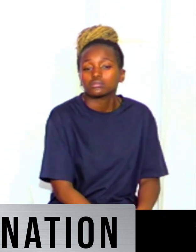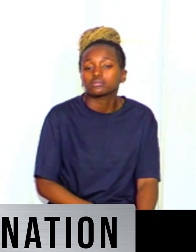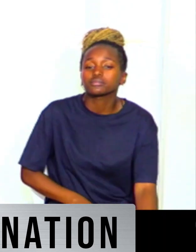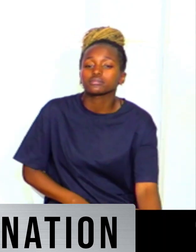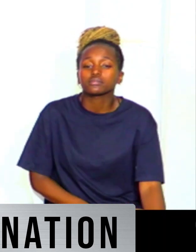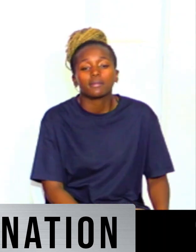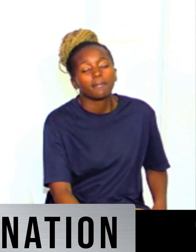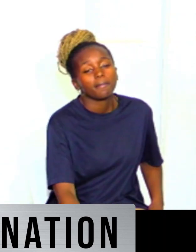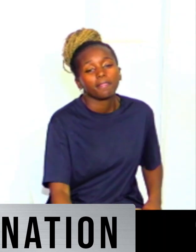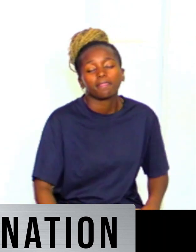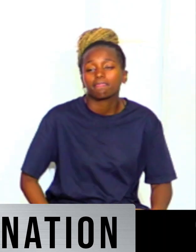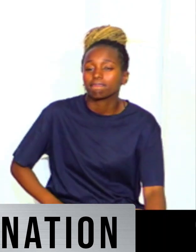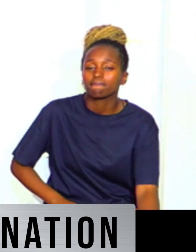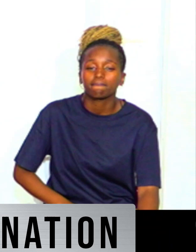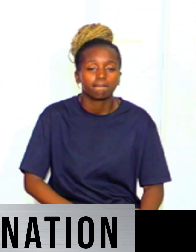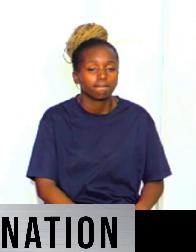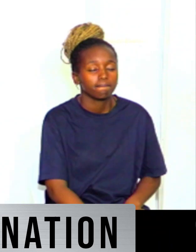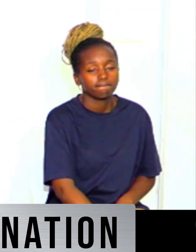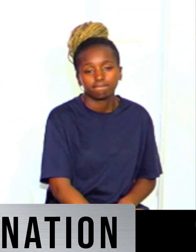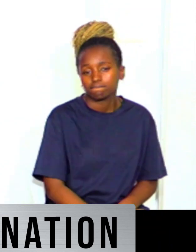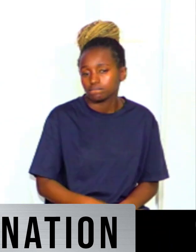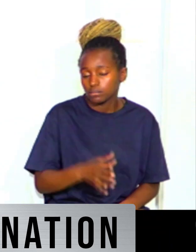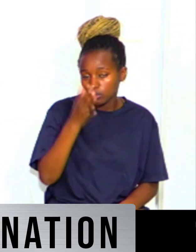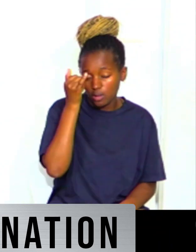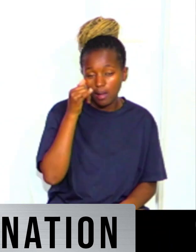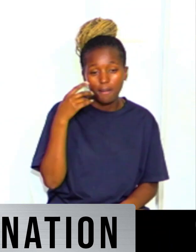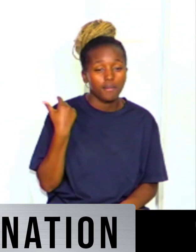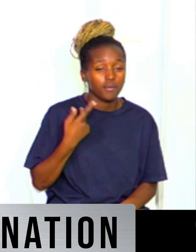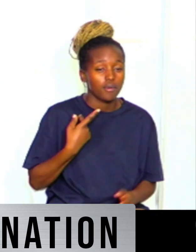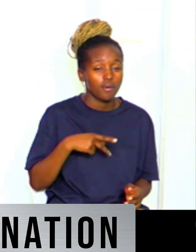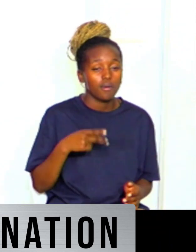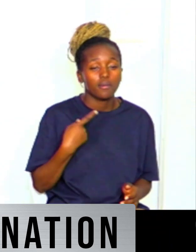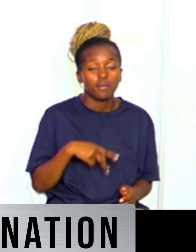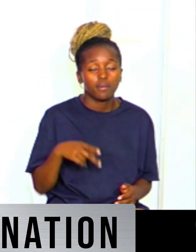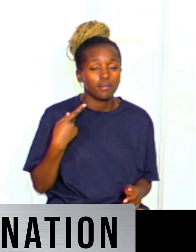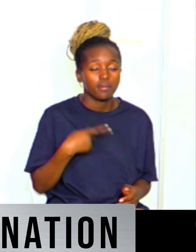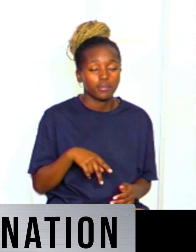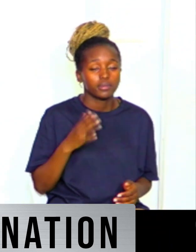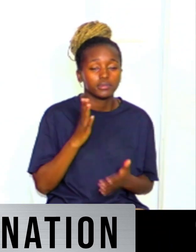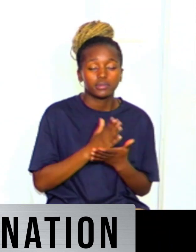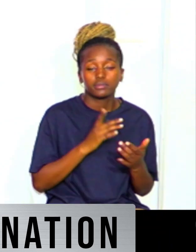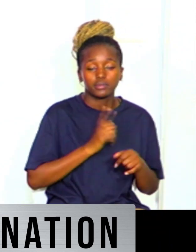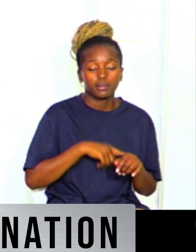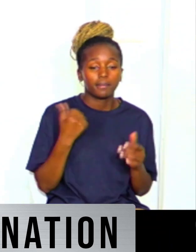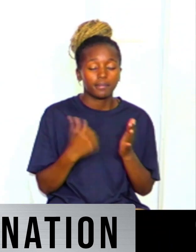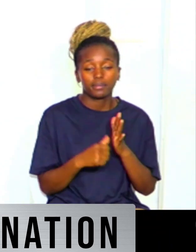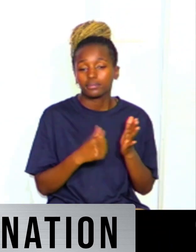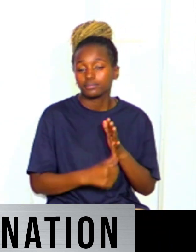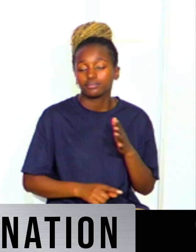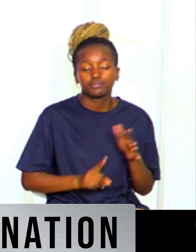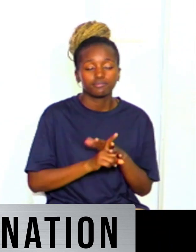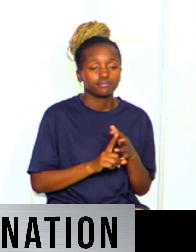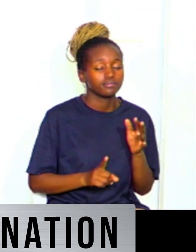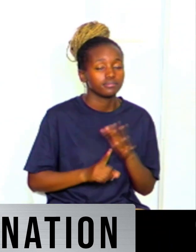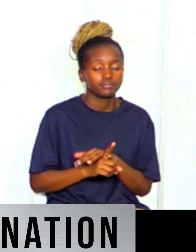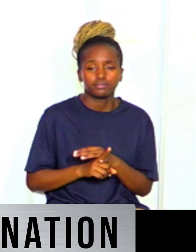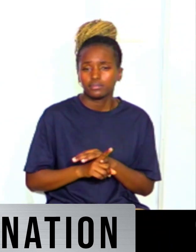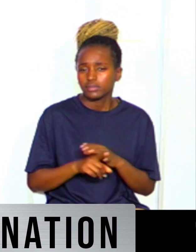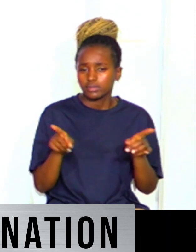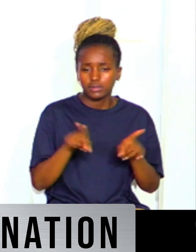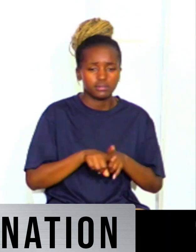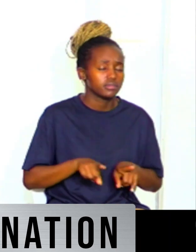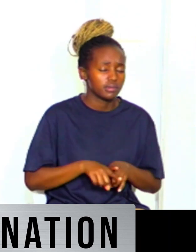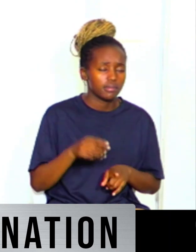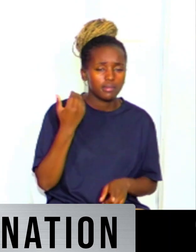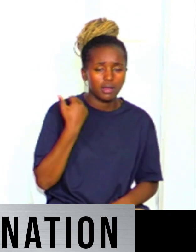behaving, scandals zenye jamaa amepatikana nayo, which scandals hata hakukuwa na evidence, they were just allegation. Like